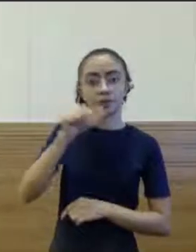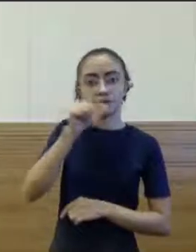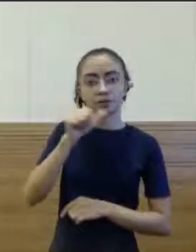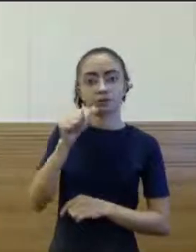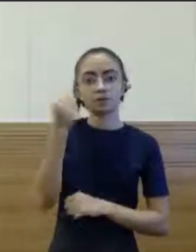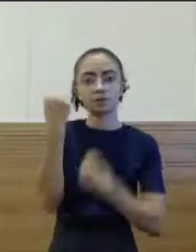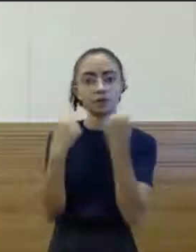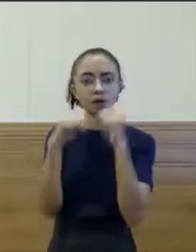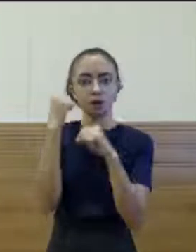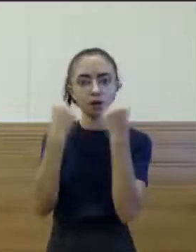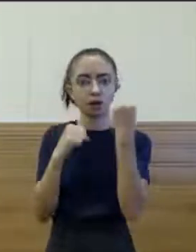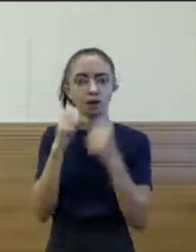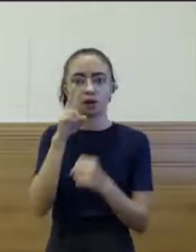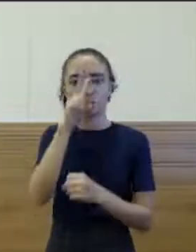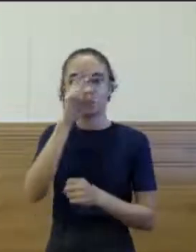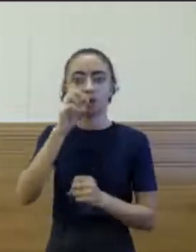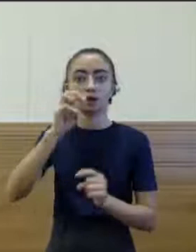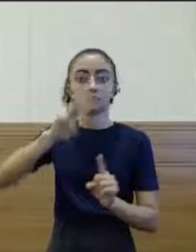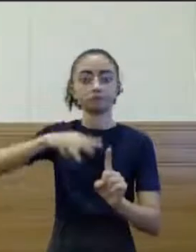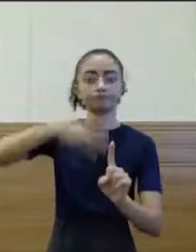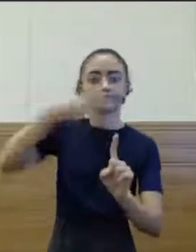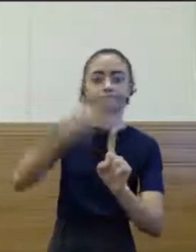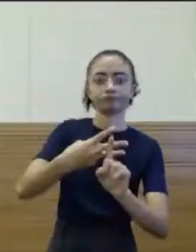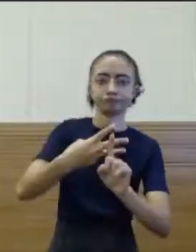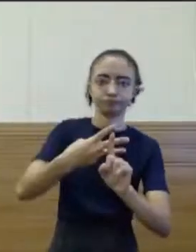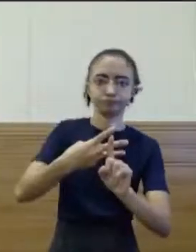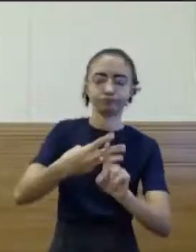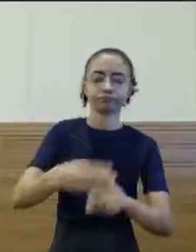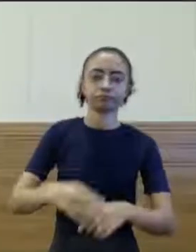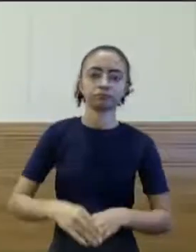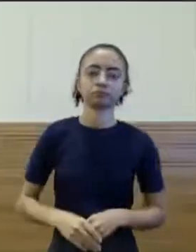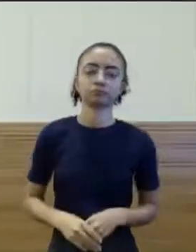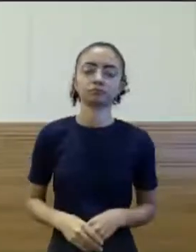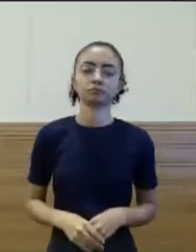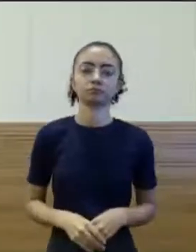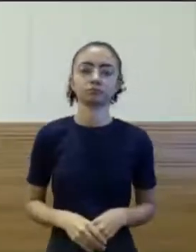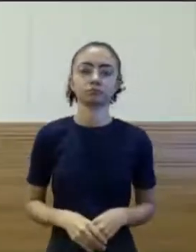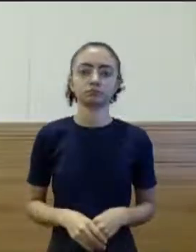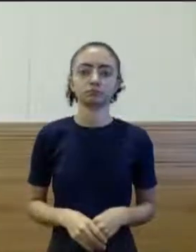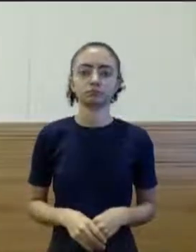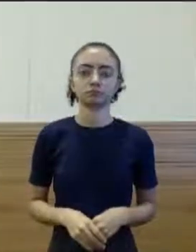and the ultra processed consumption has tripled, in fact. And